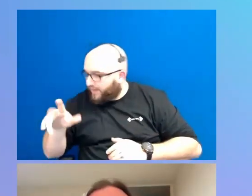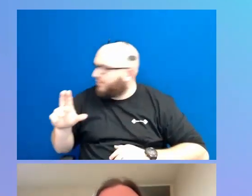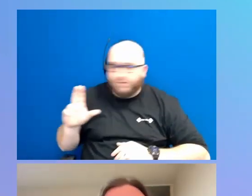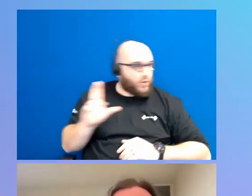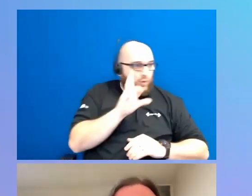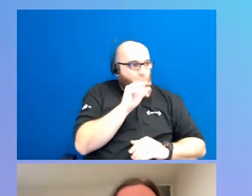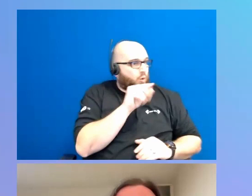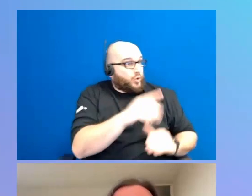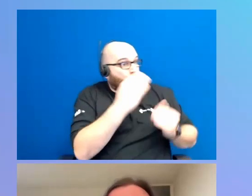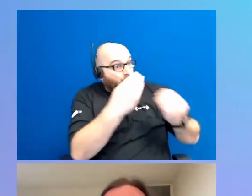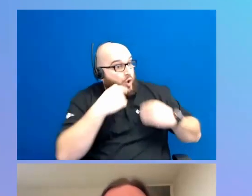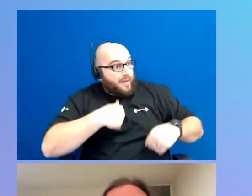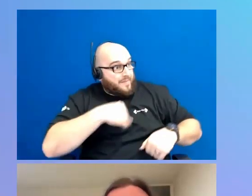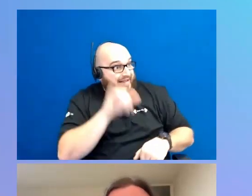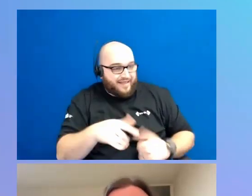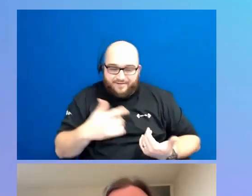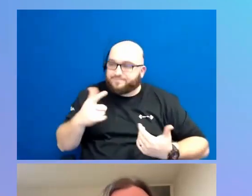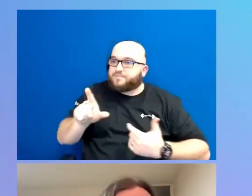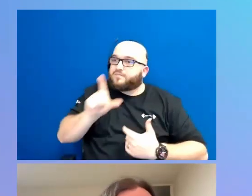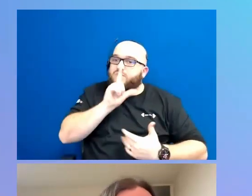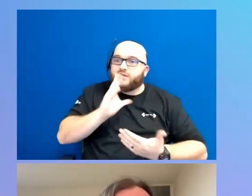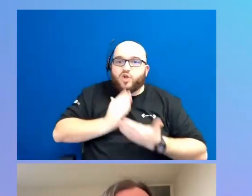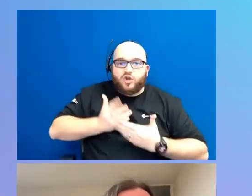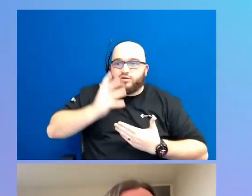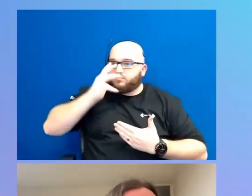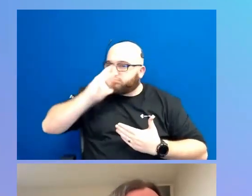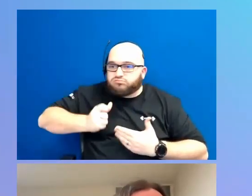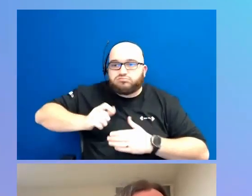it's a fascinating document. It's a really, really good read.